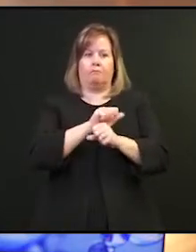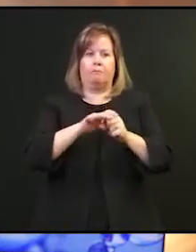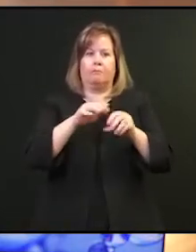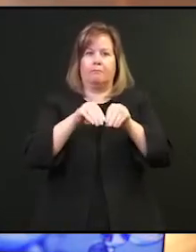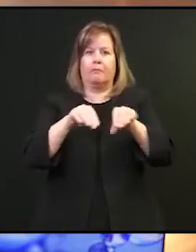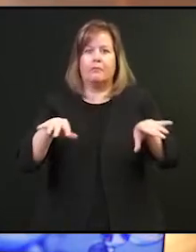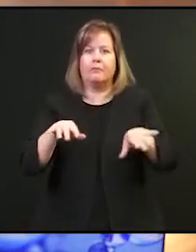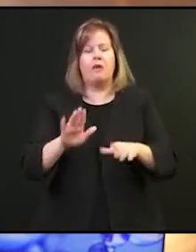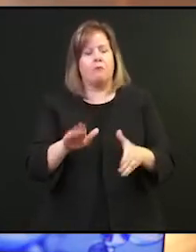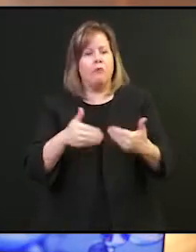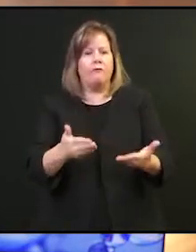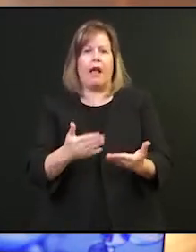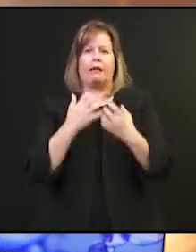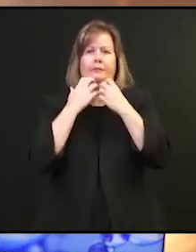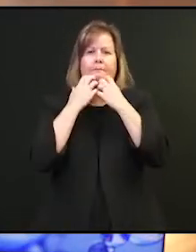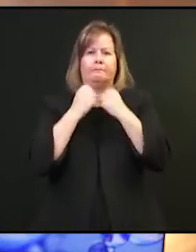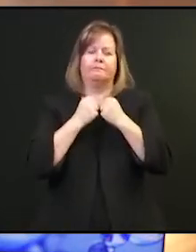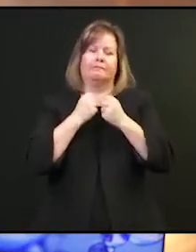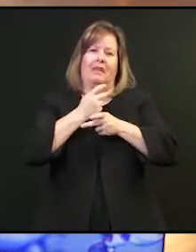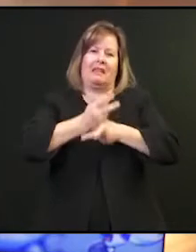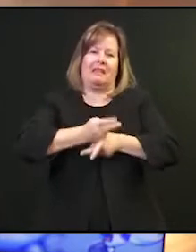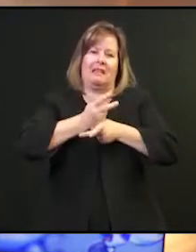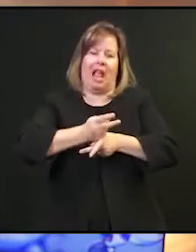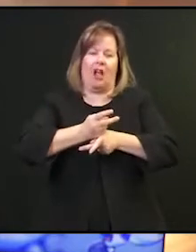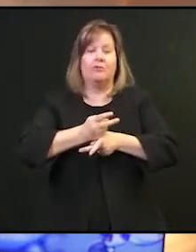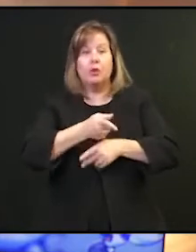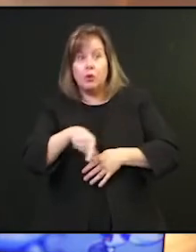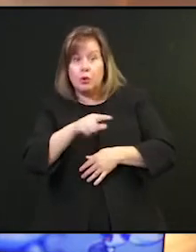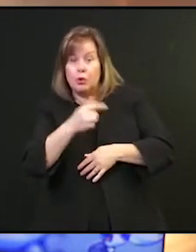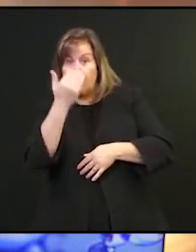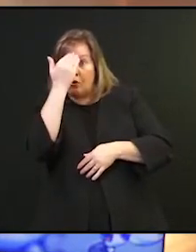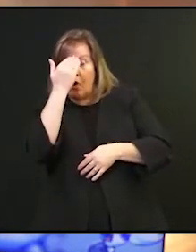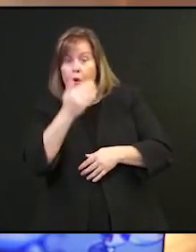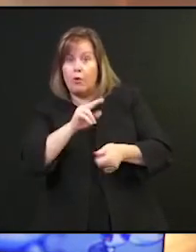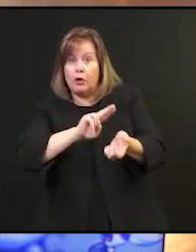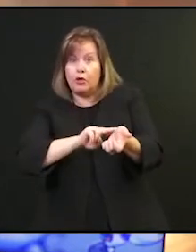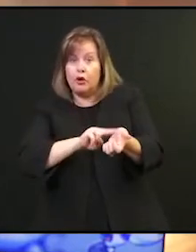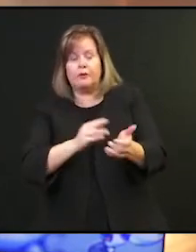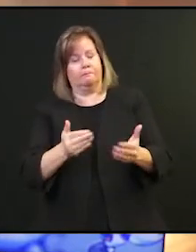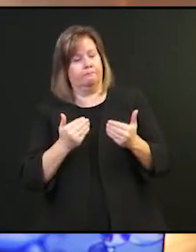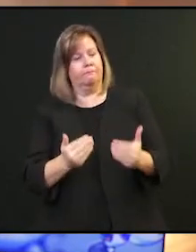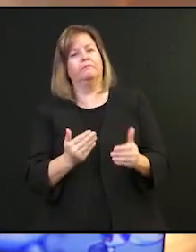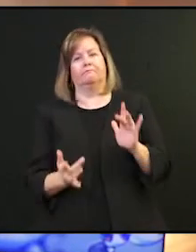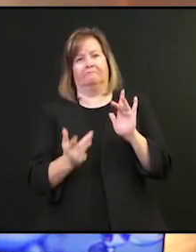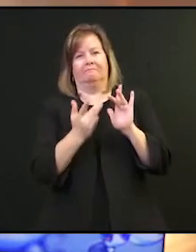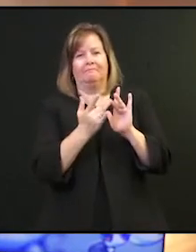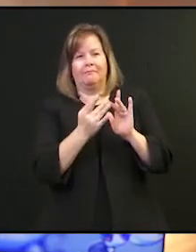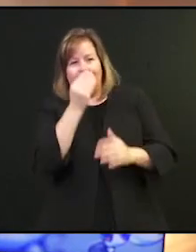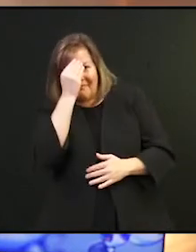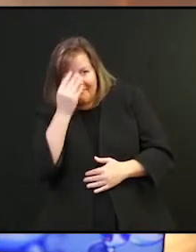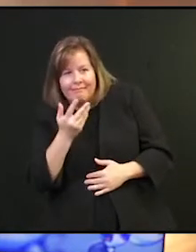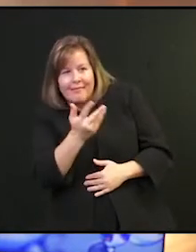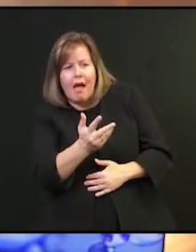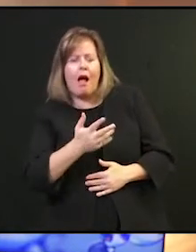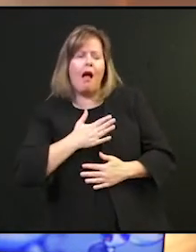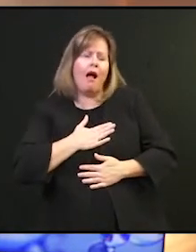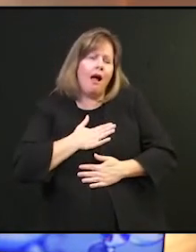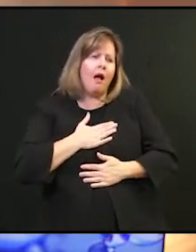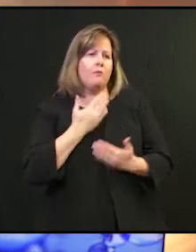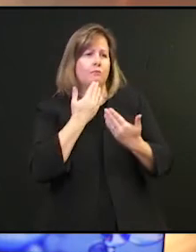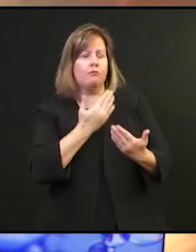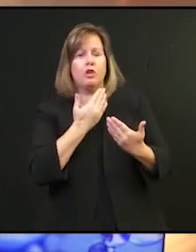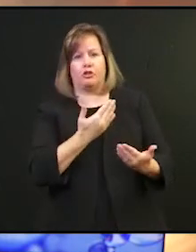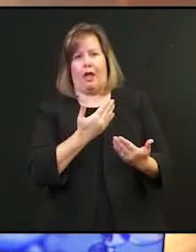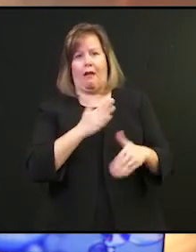for us in so many ways. So again, everyone knows a nurse. Reach out to a nurse in your life and let them know how much you appreciate all of